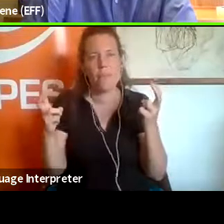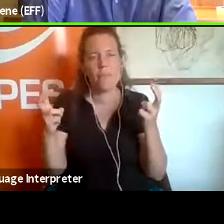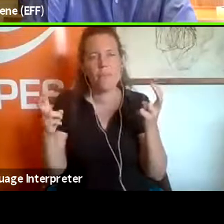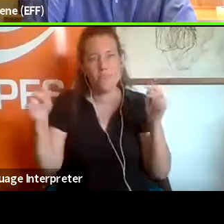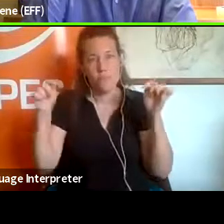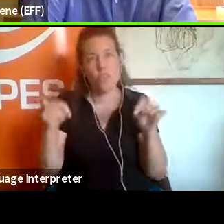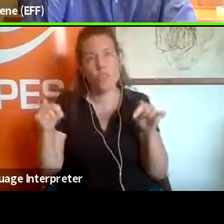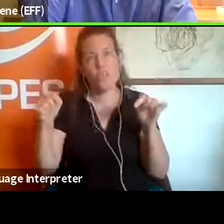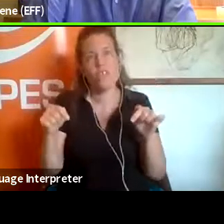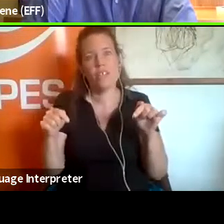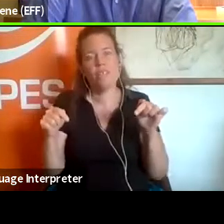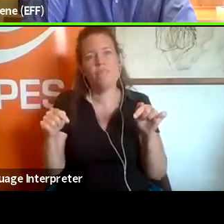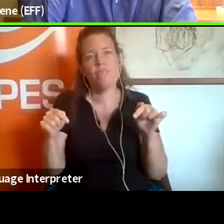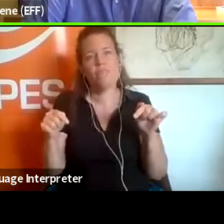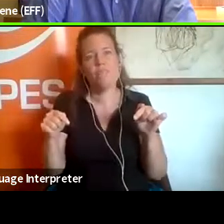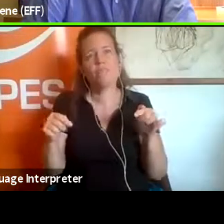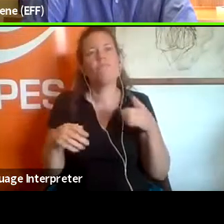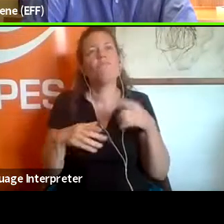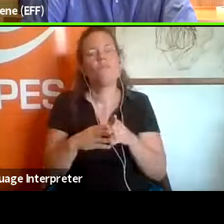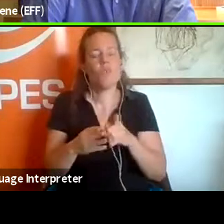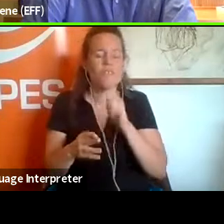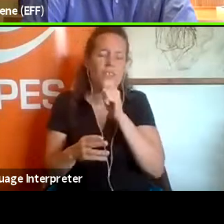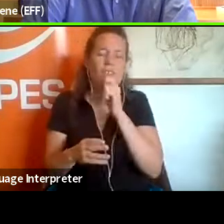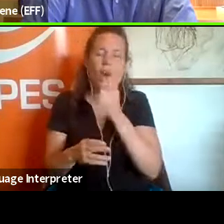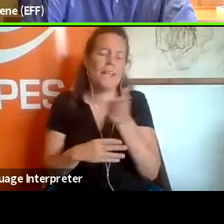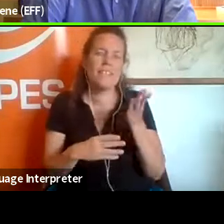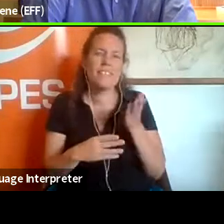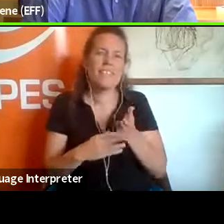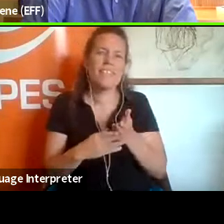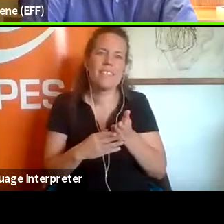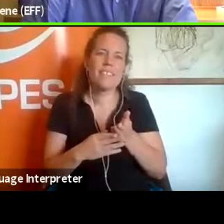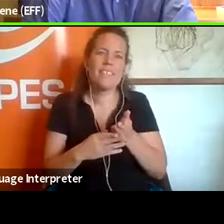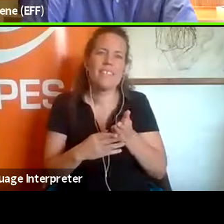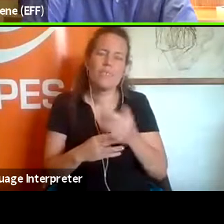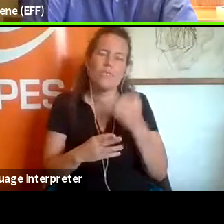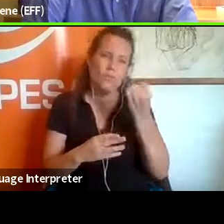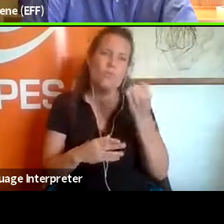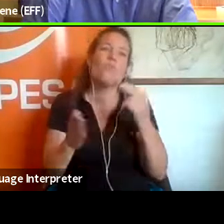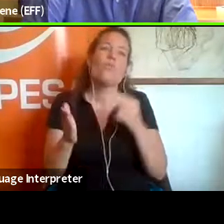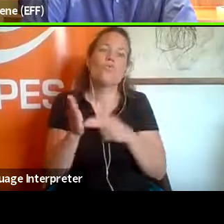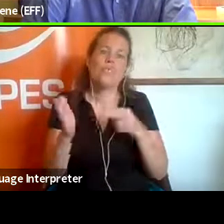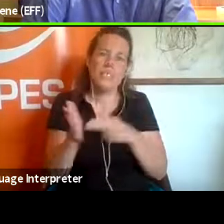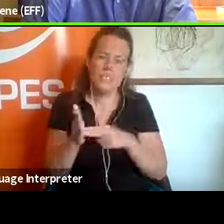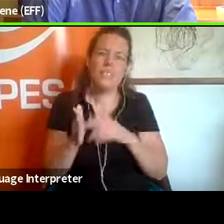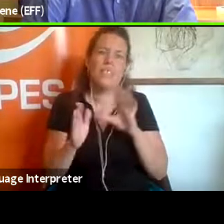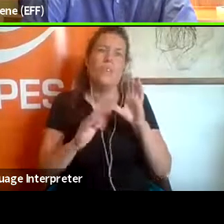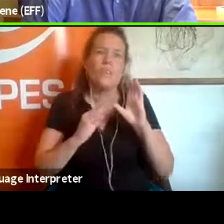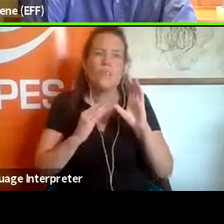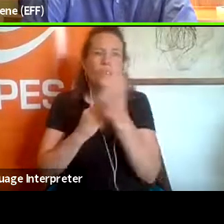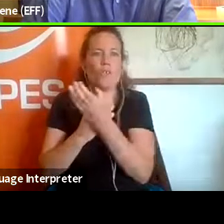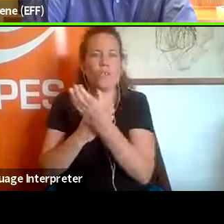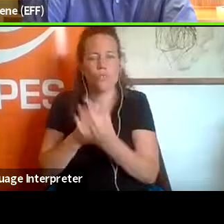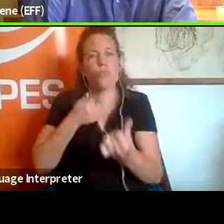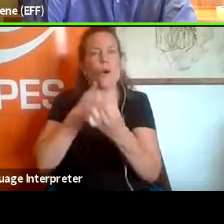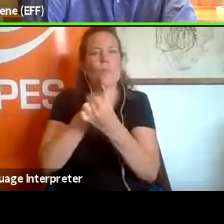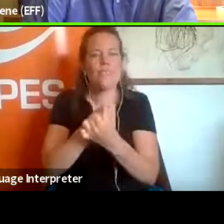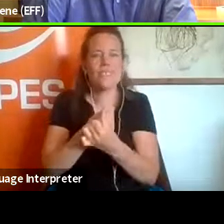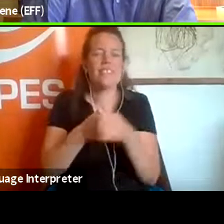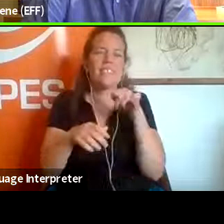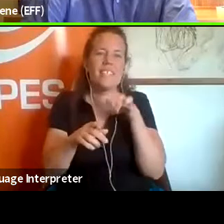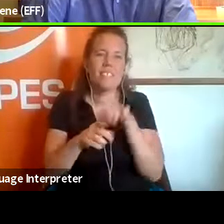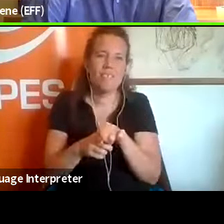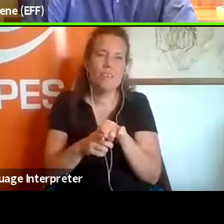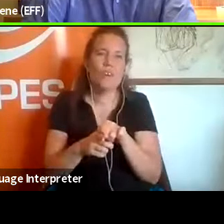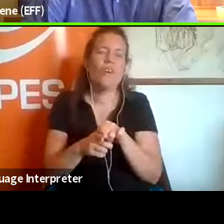today, that emerged from the comments was the really strong need for cultural competency in the